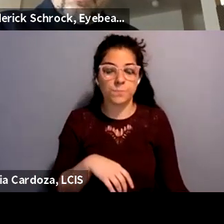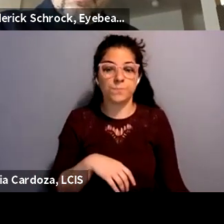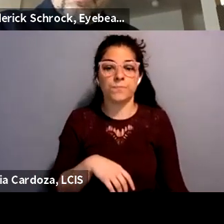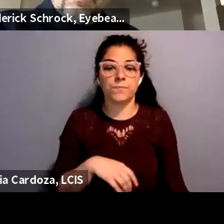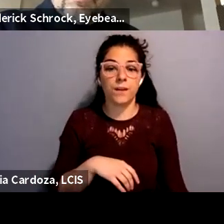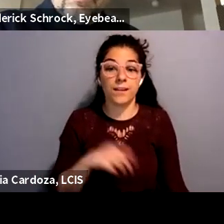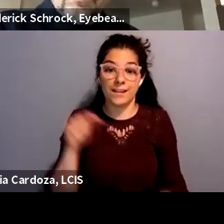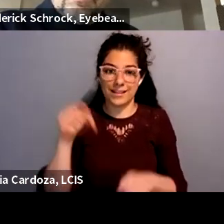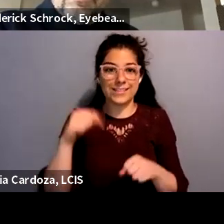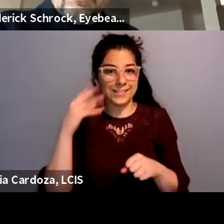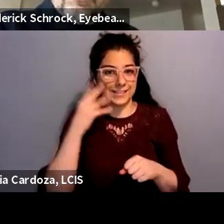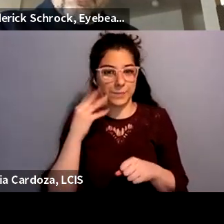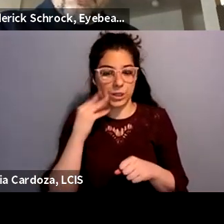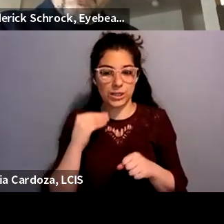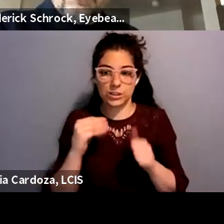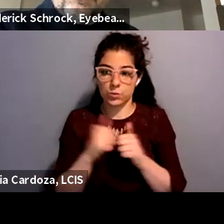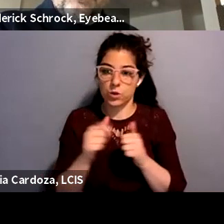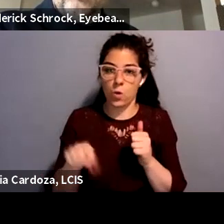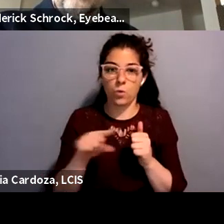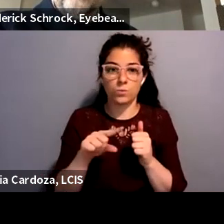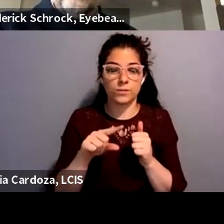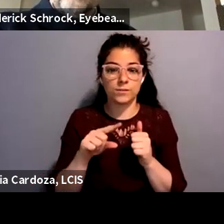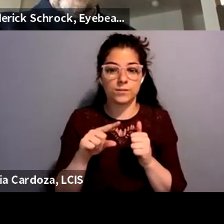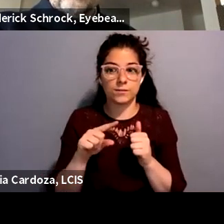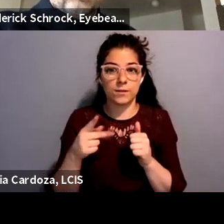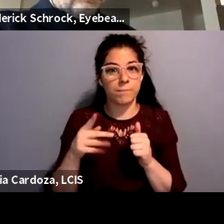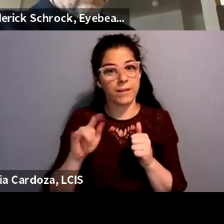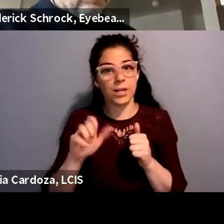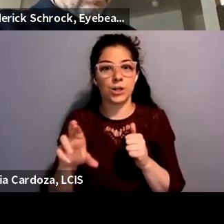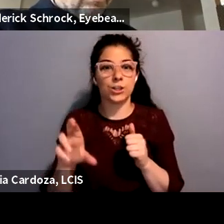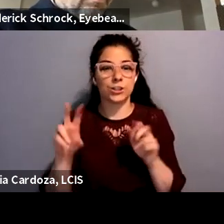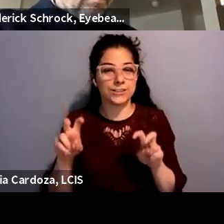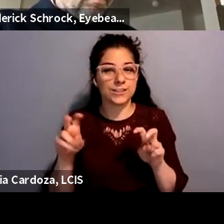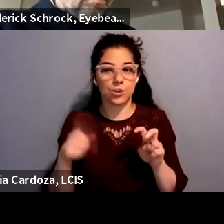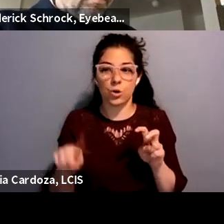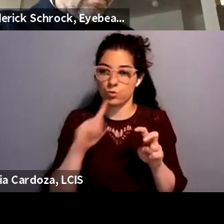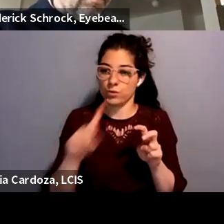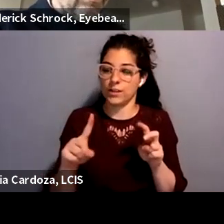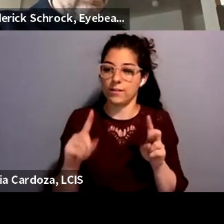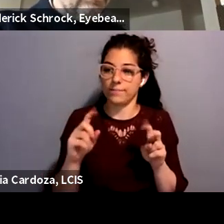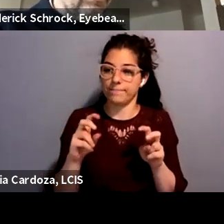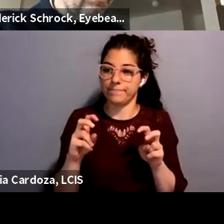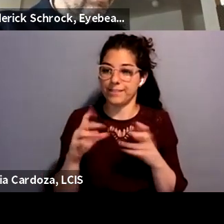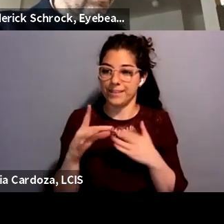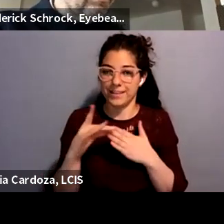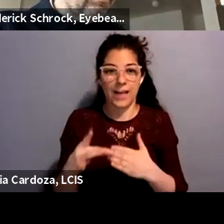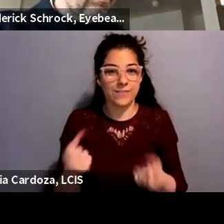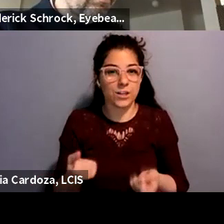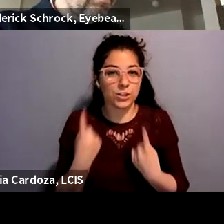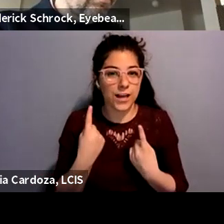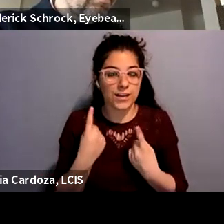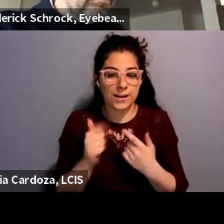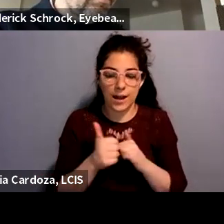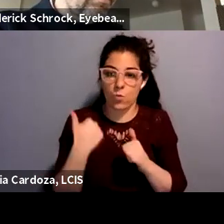into this experience with those pillars, if you will, and those real guide, you know, the guides of understanding of how